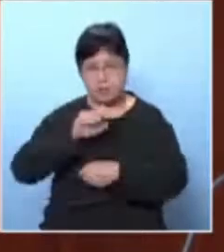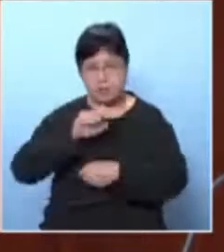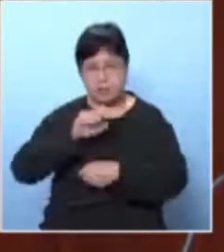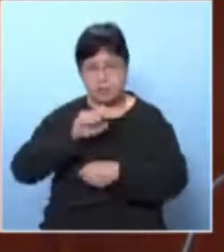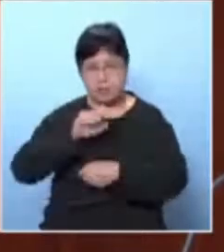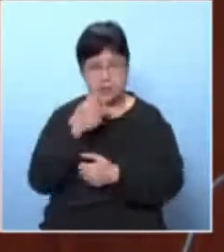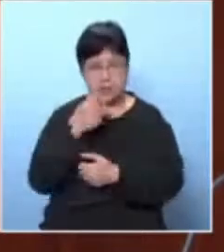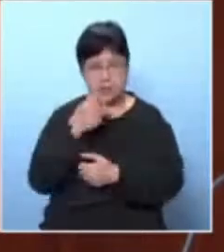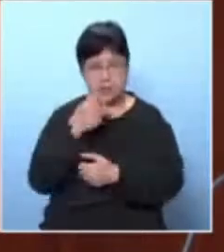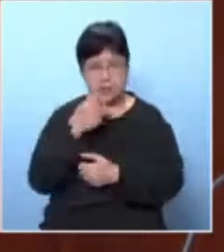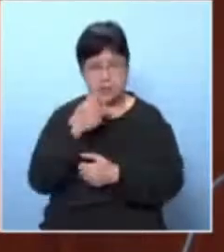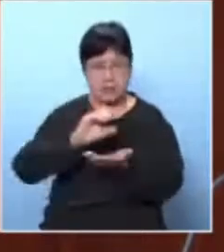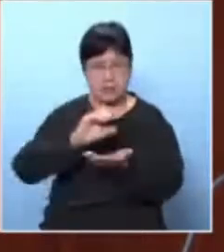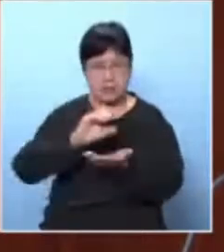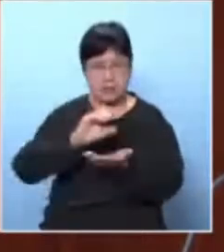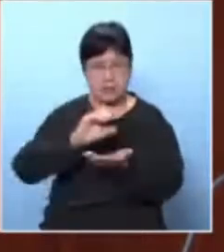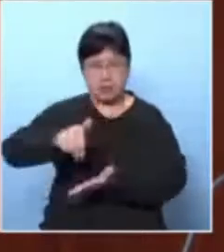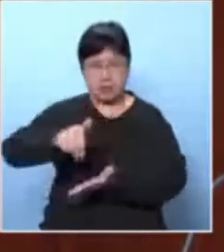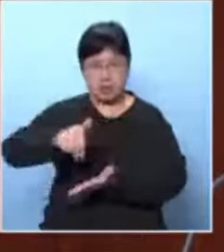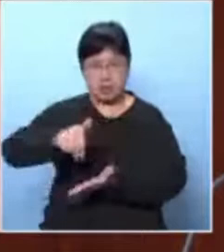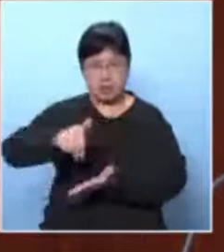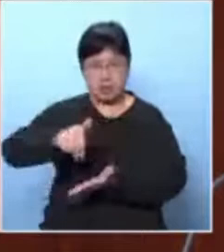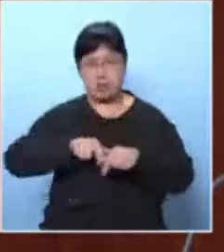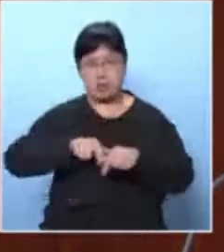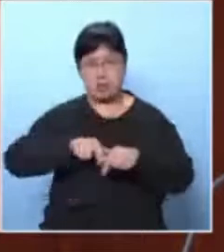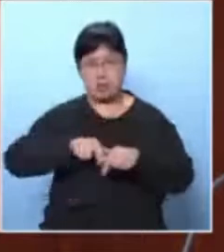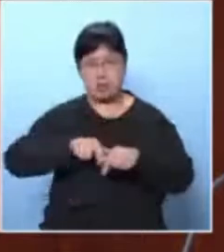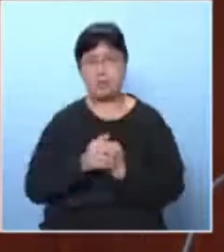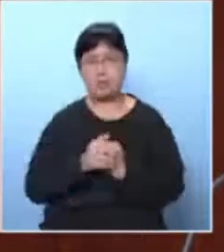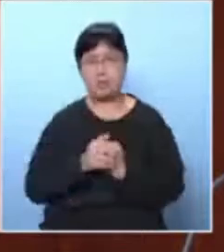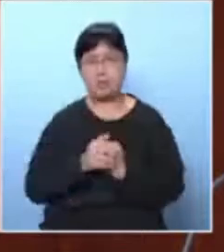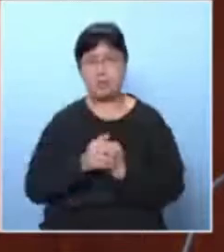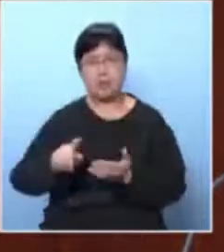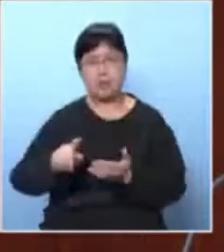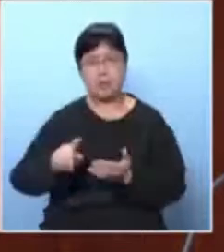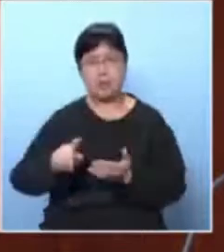up in phases, providing about 900